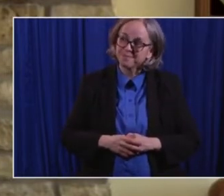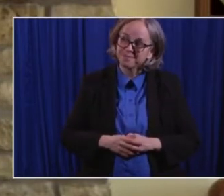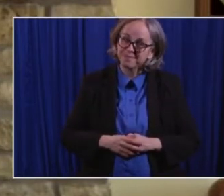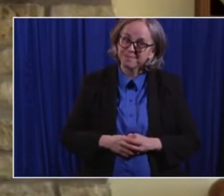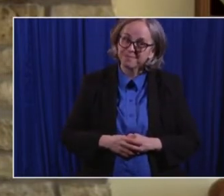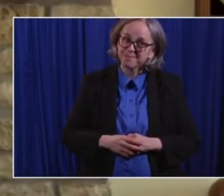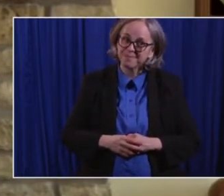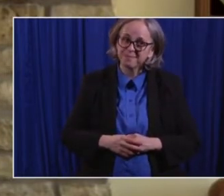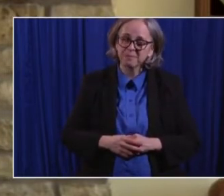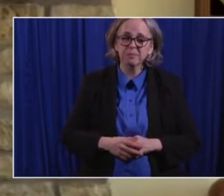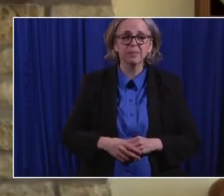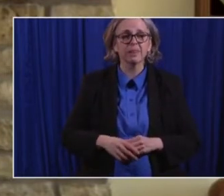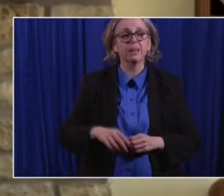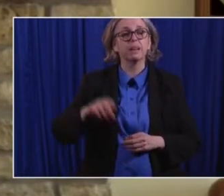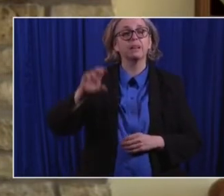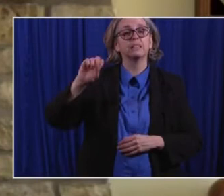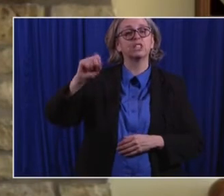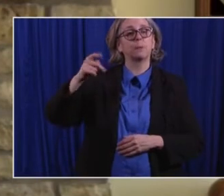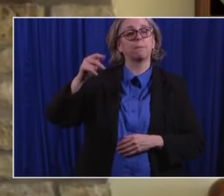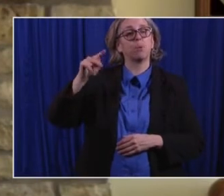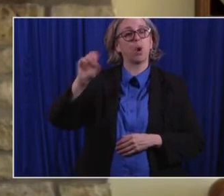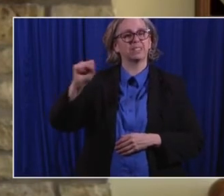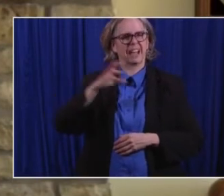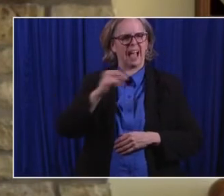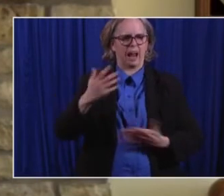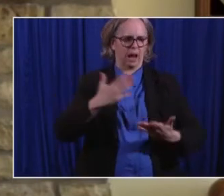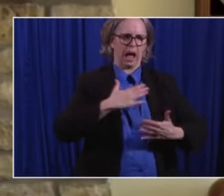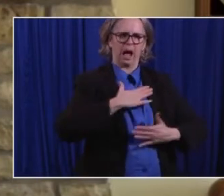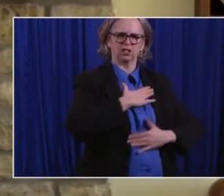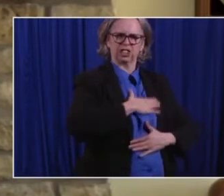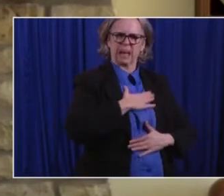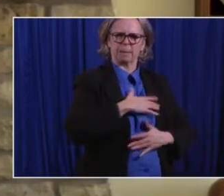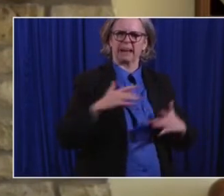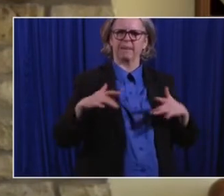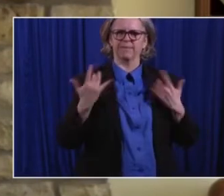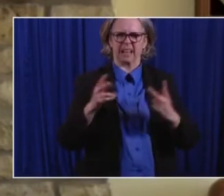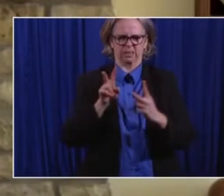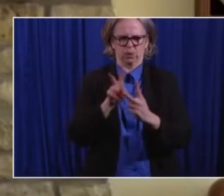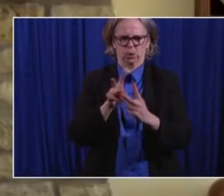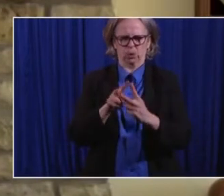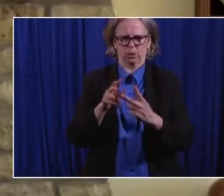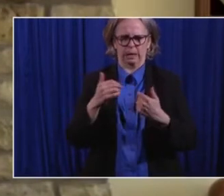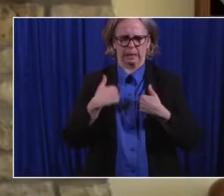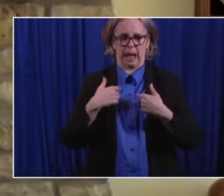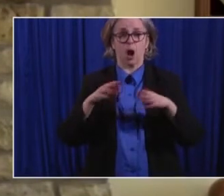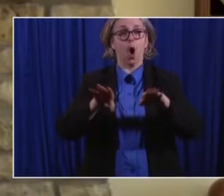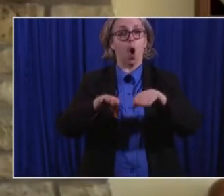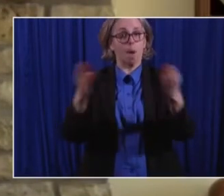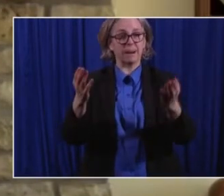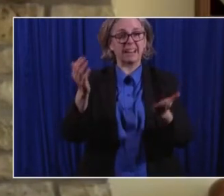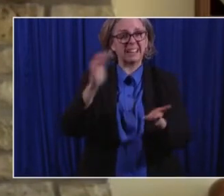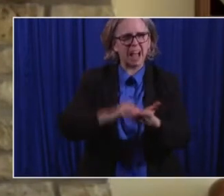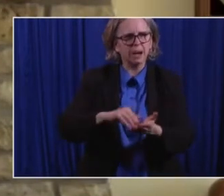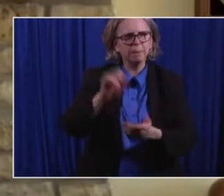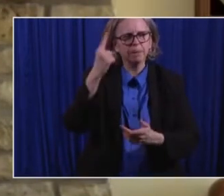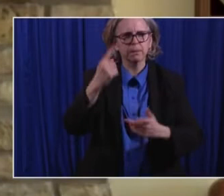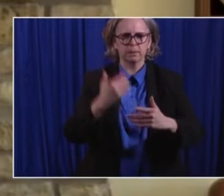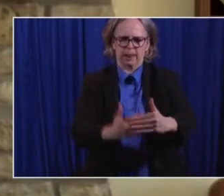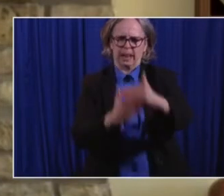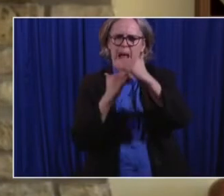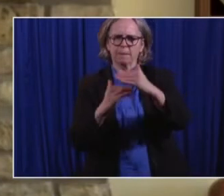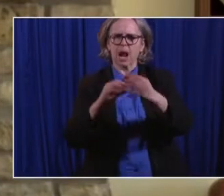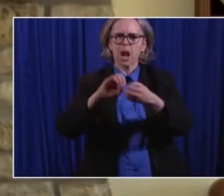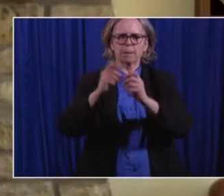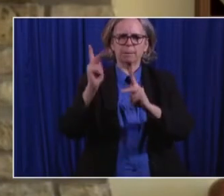Sports and entertainment events will be able to reopen with a 25% maximum indoor capacity. and